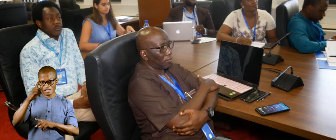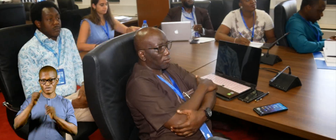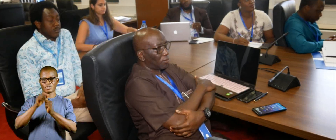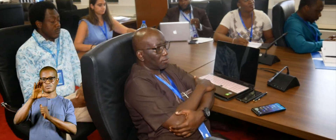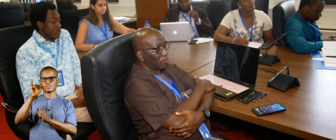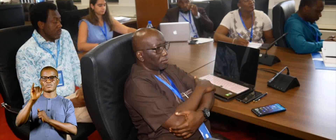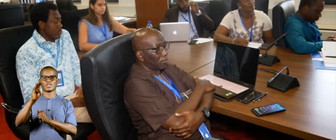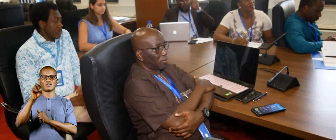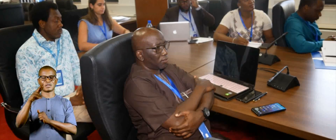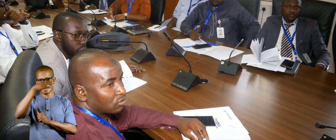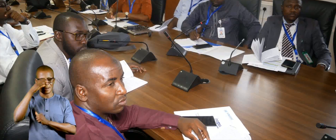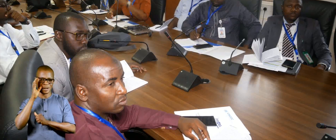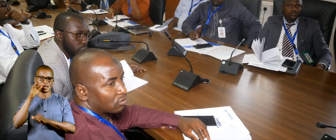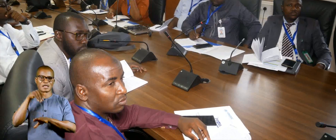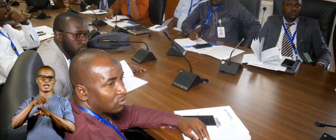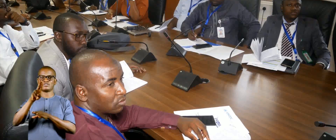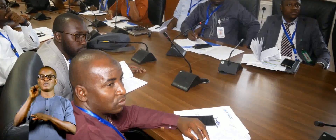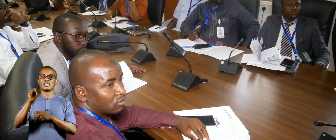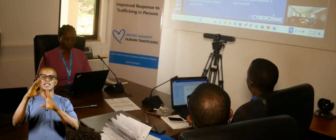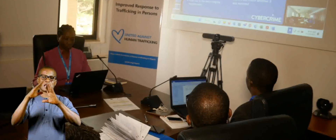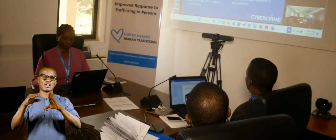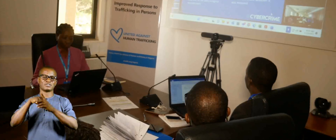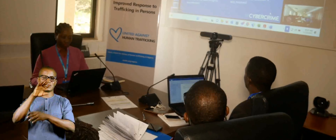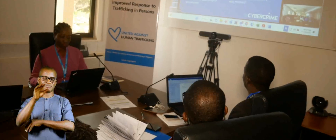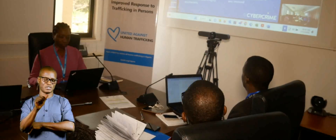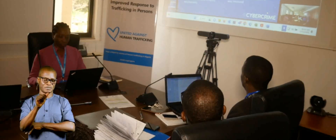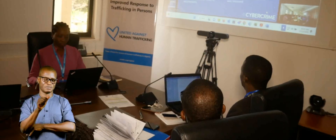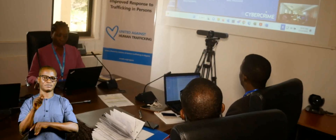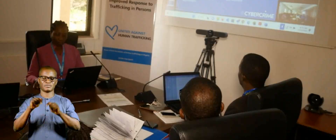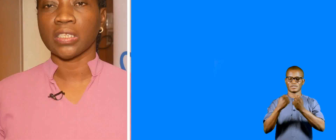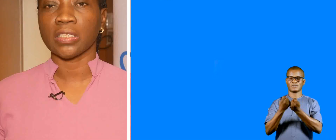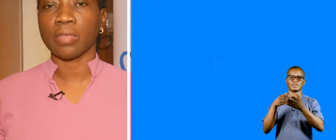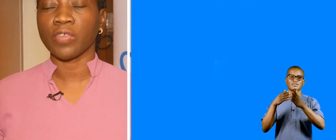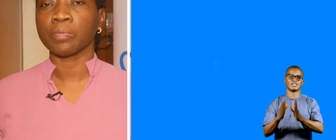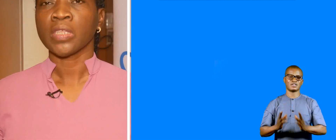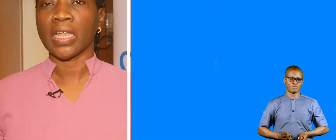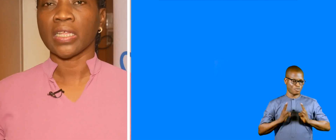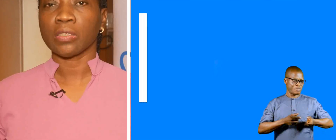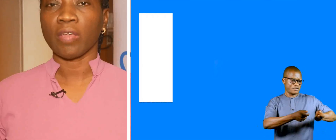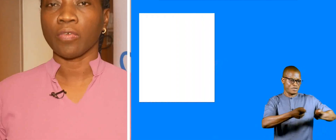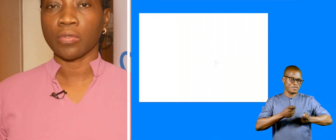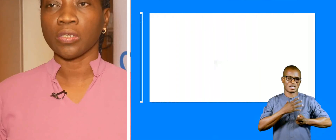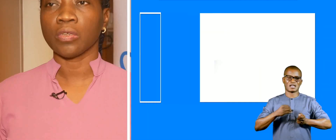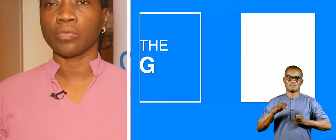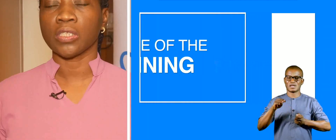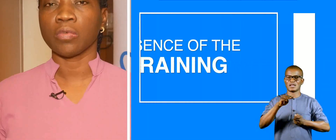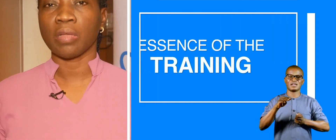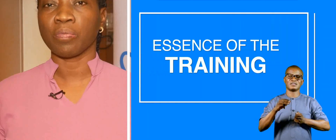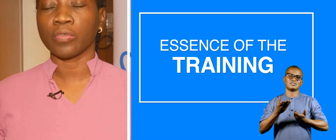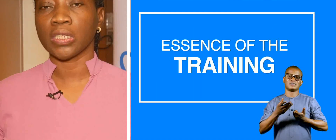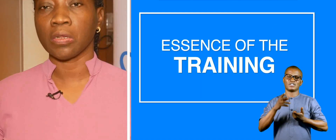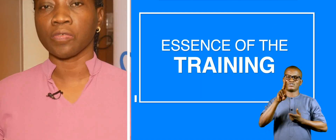Naptip and the Federal Ministry of Justice at the UN House in Abuja. The team leader, Human Trafficking and Migrant